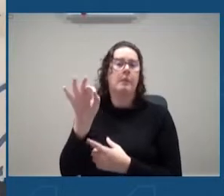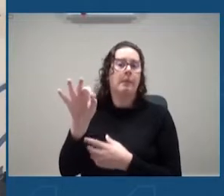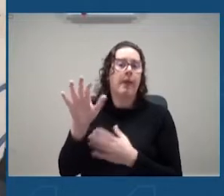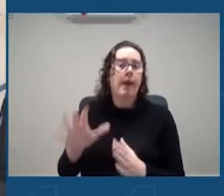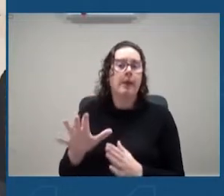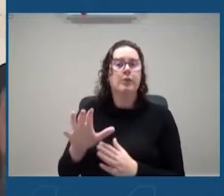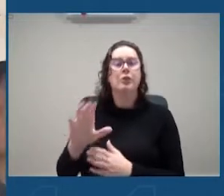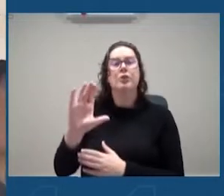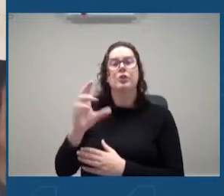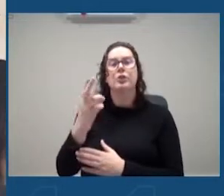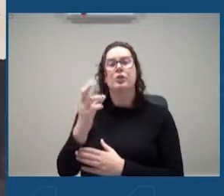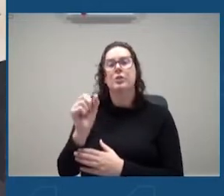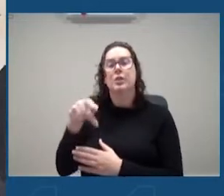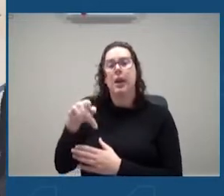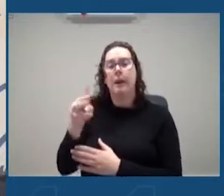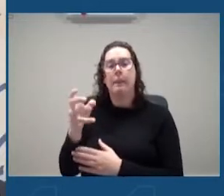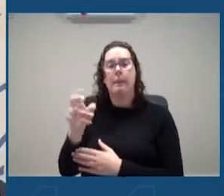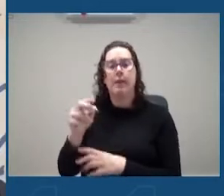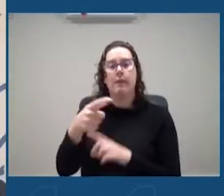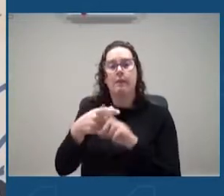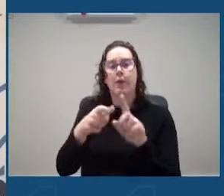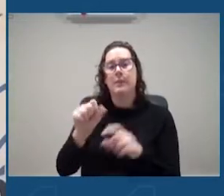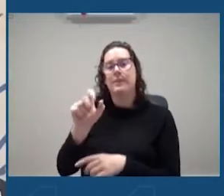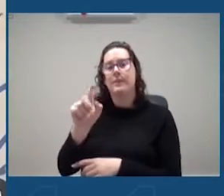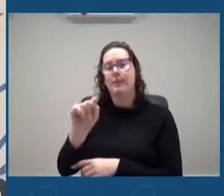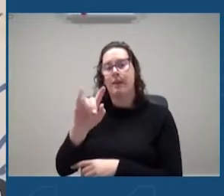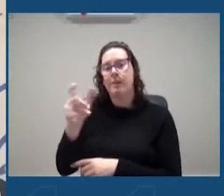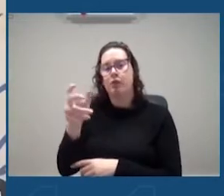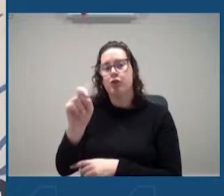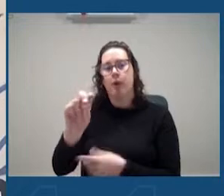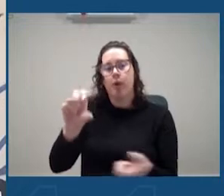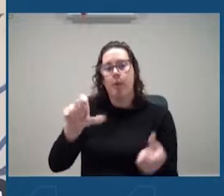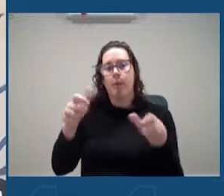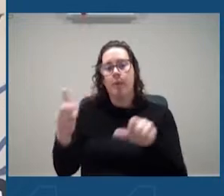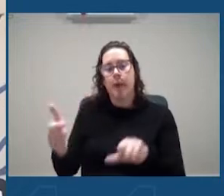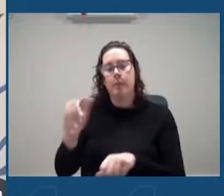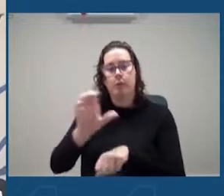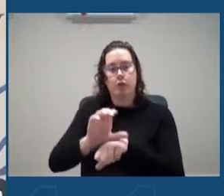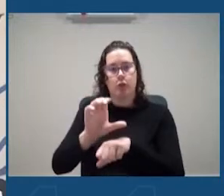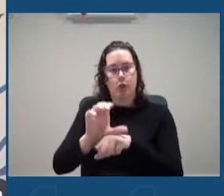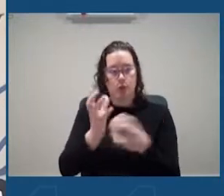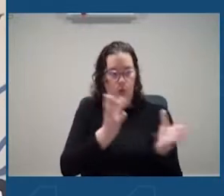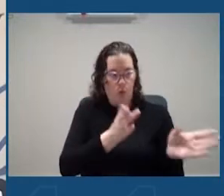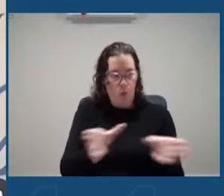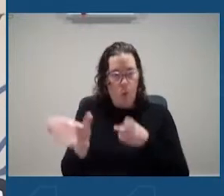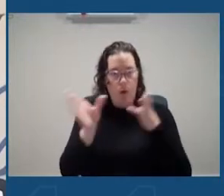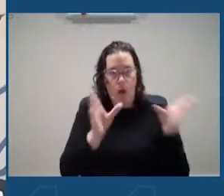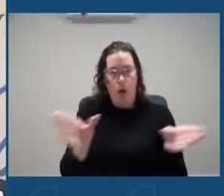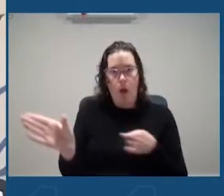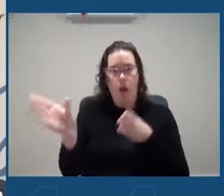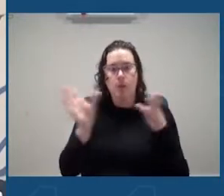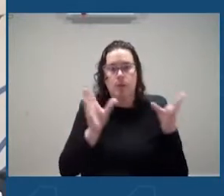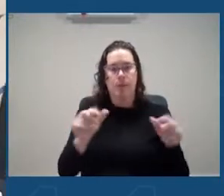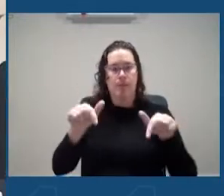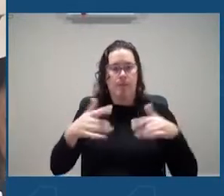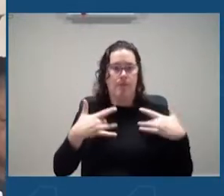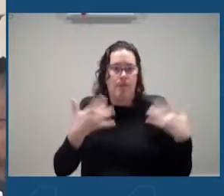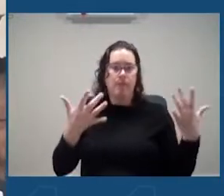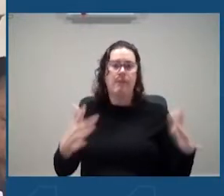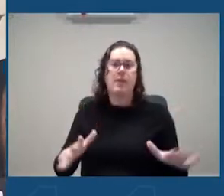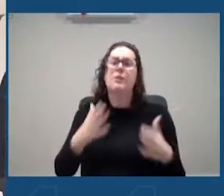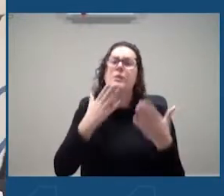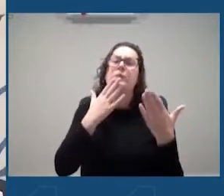Chapman from St. John Baptist Church for organizing this event. Let's give them a round of applause